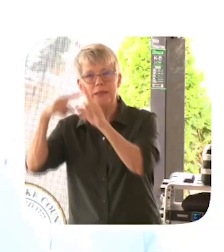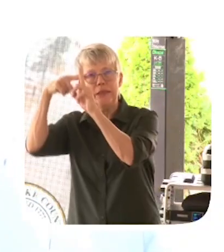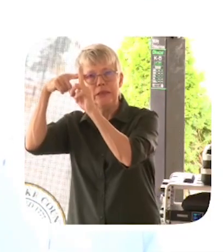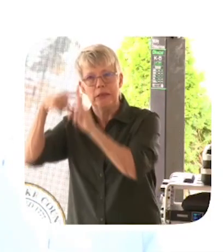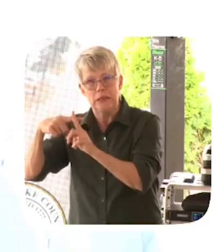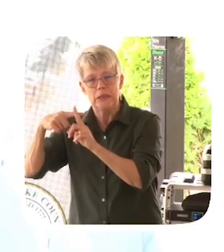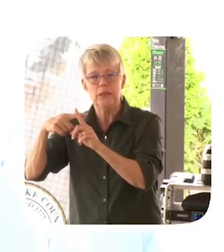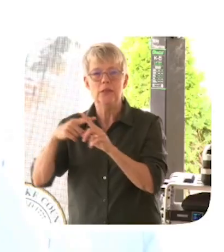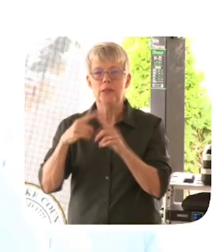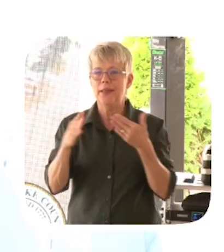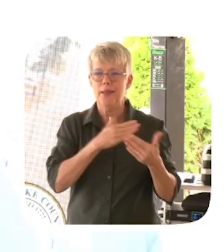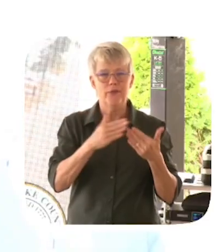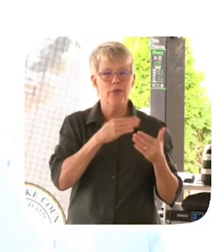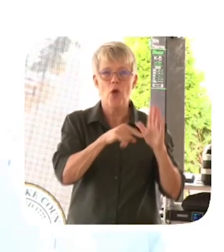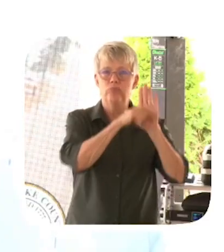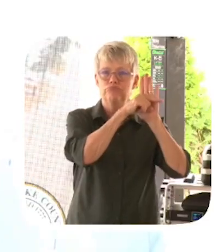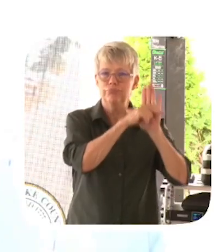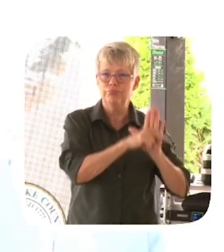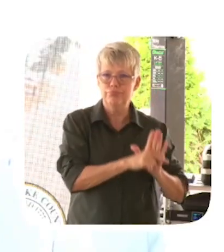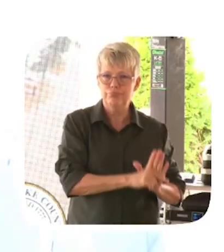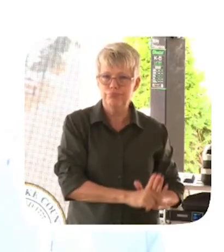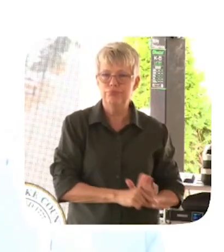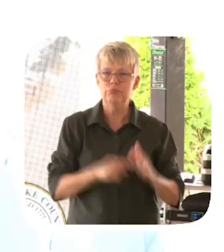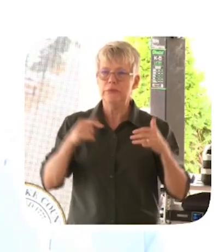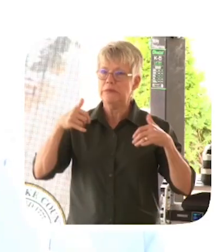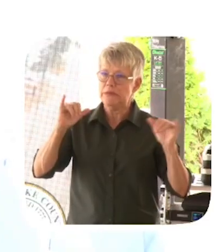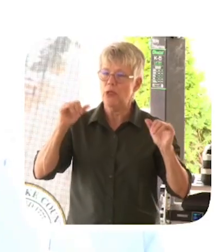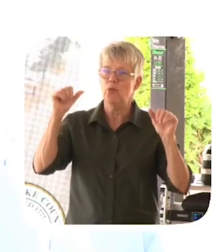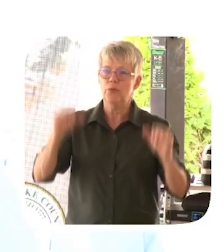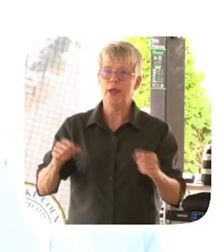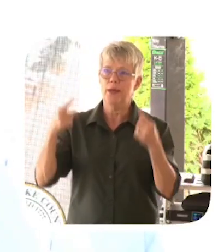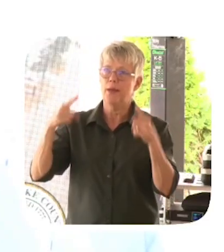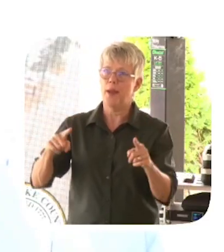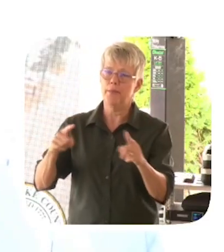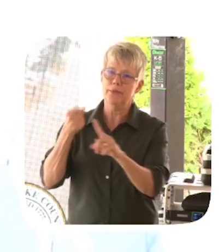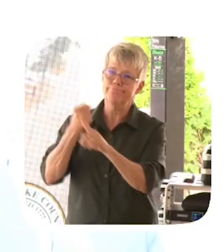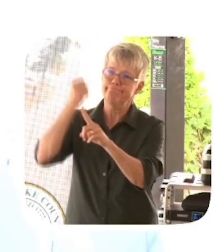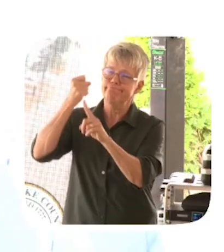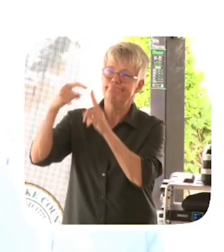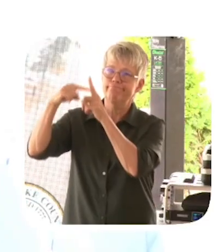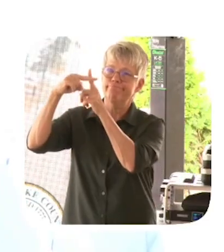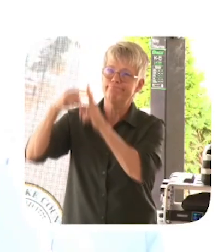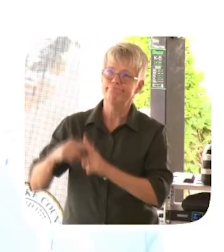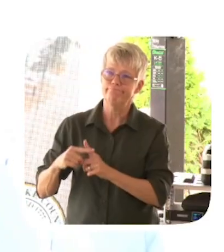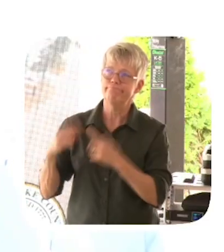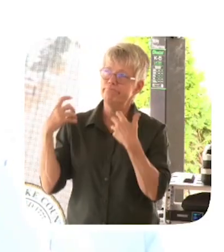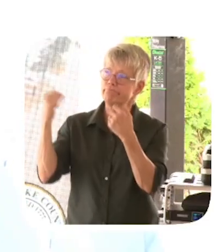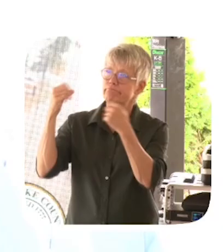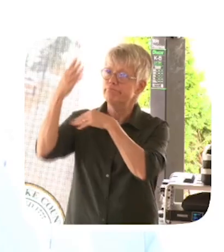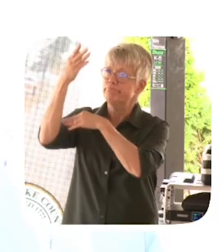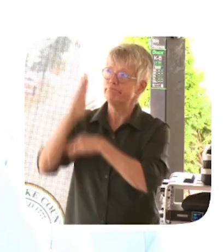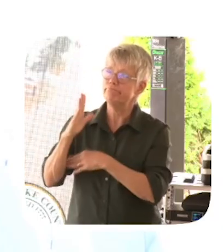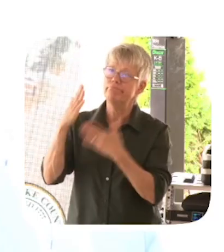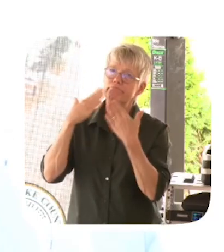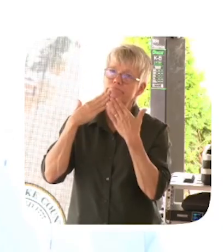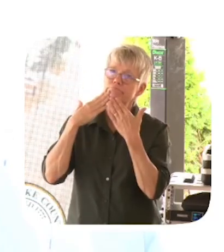good things that you bring forth because you are Almighty God. And we are humbled and we are